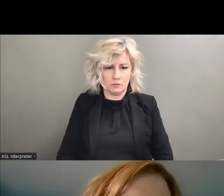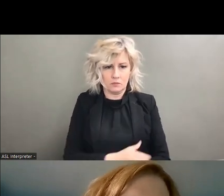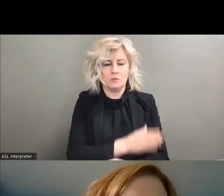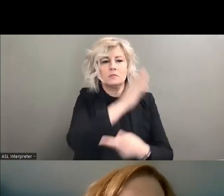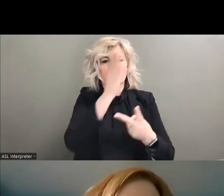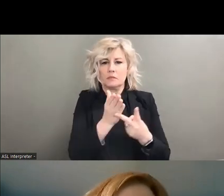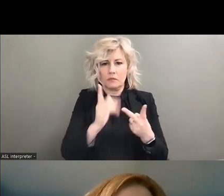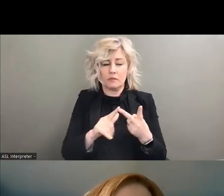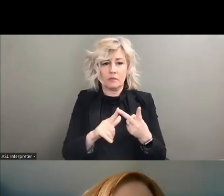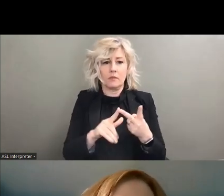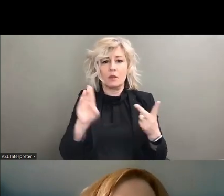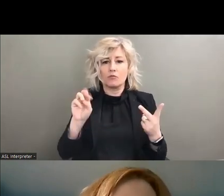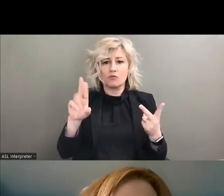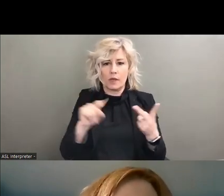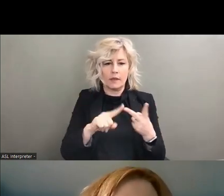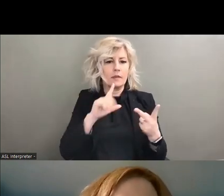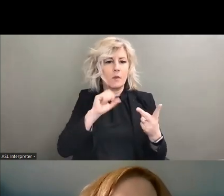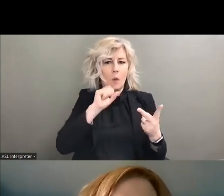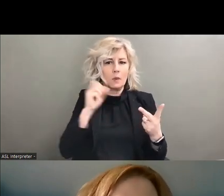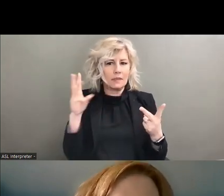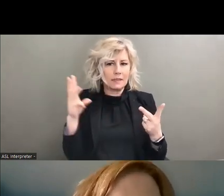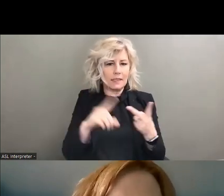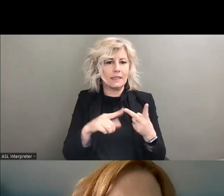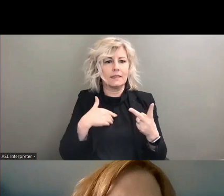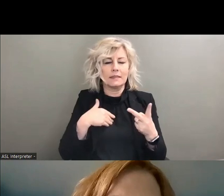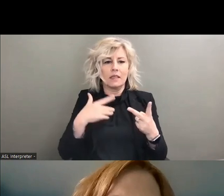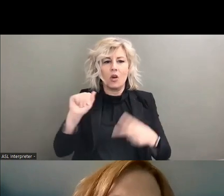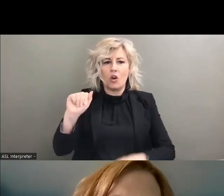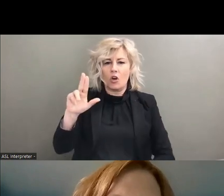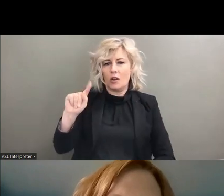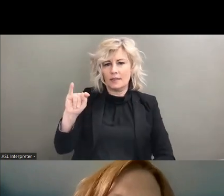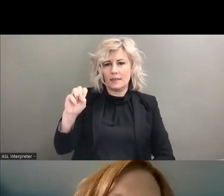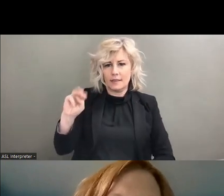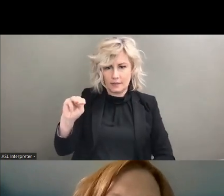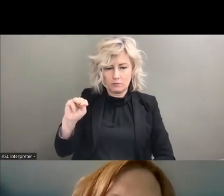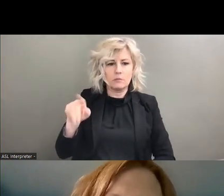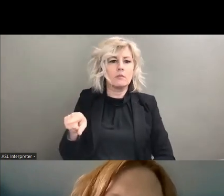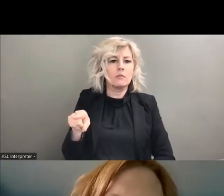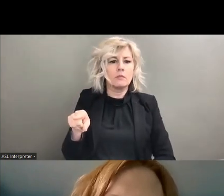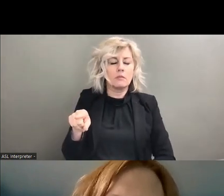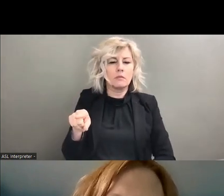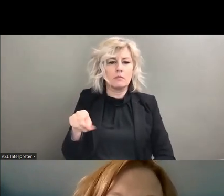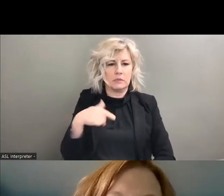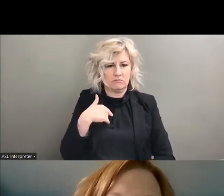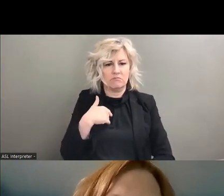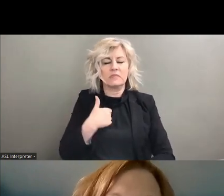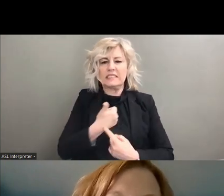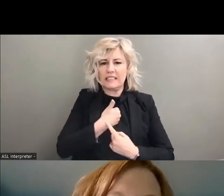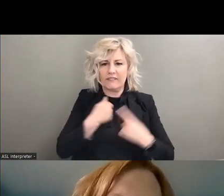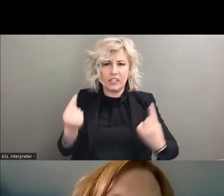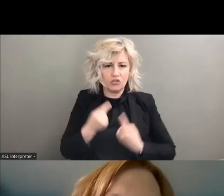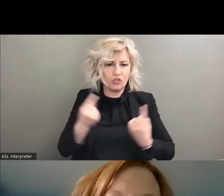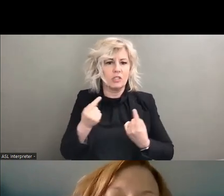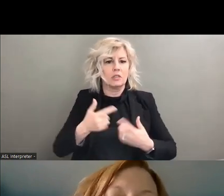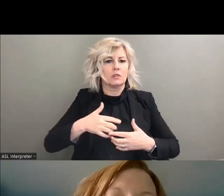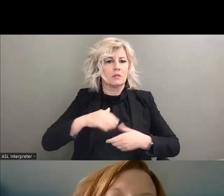And here we have Brent, who is 16, has autism, and is engaged in self-injurious behavior, rages and